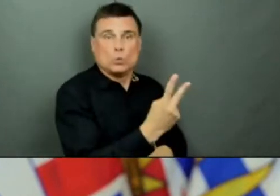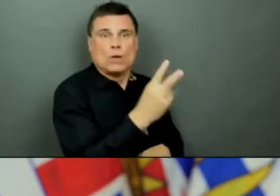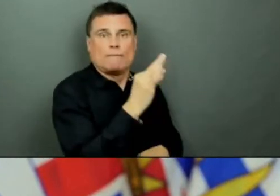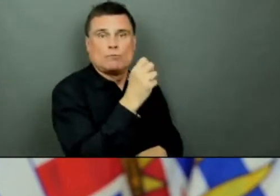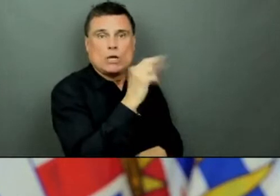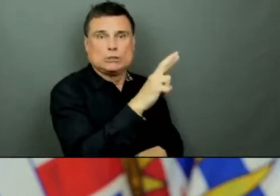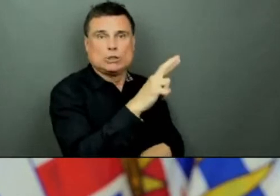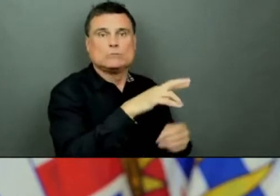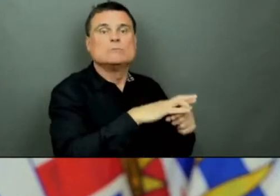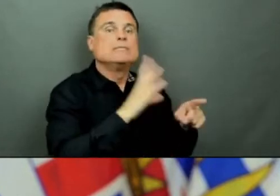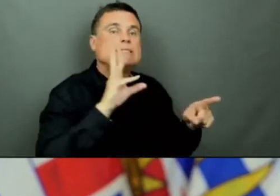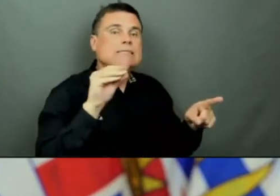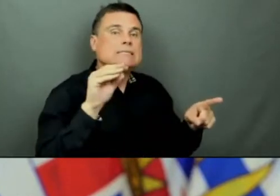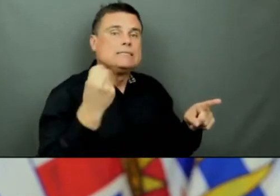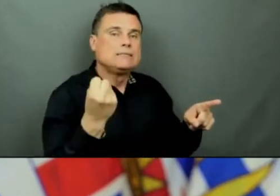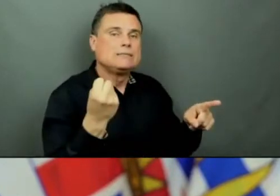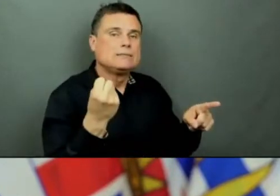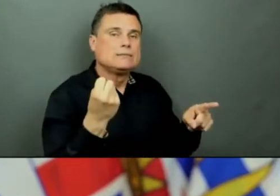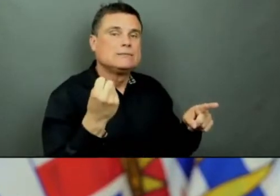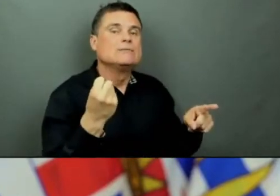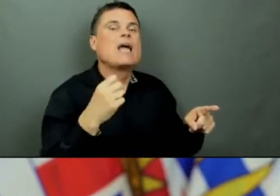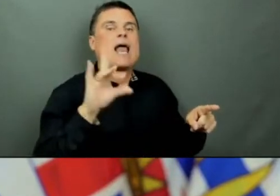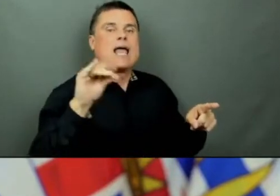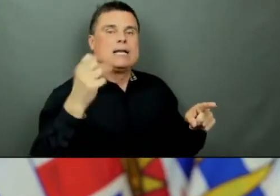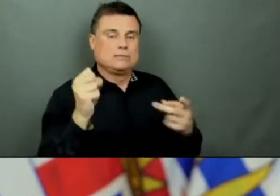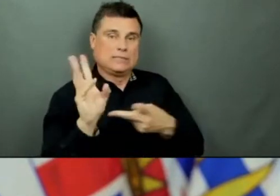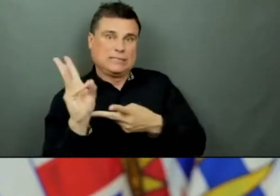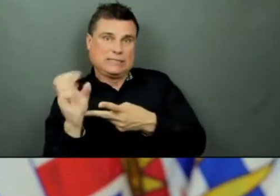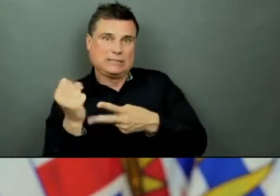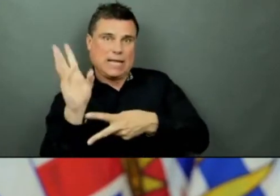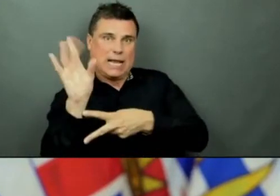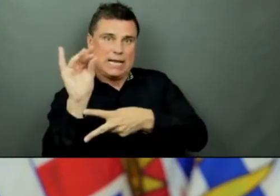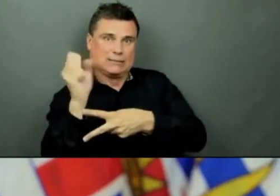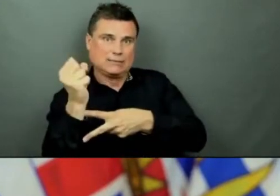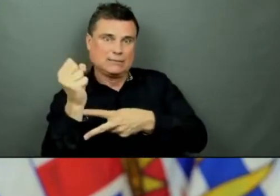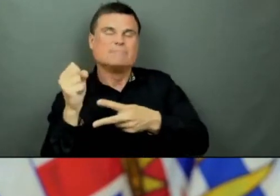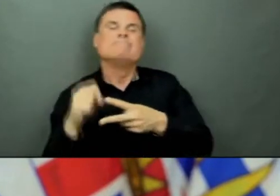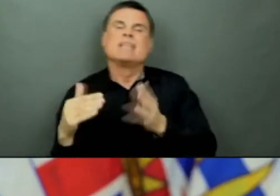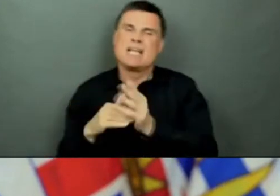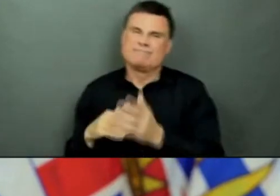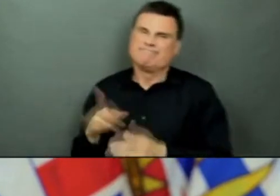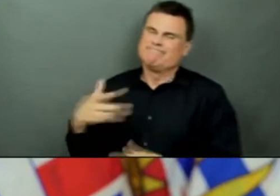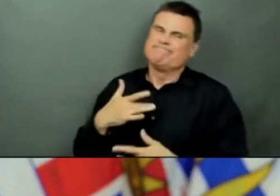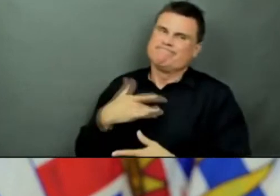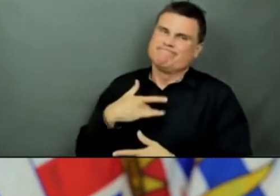condolences go out to the family members, the care providers, and our communities who mourn all of the